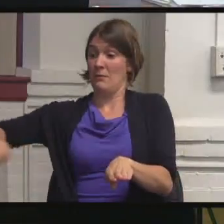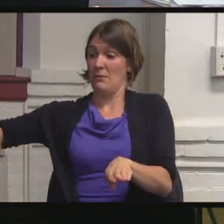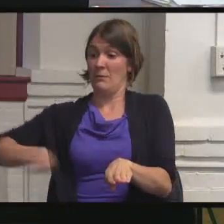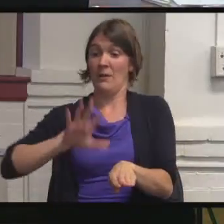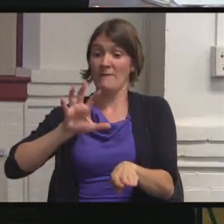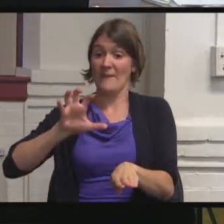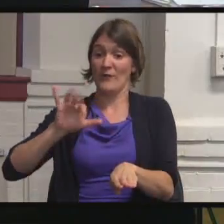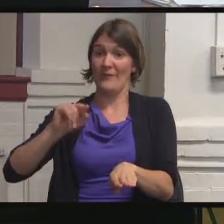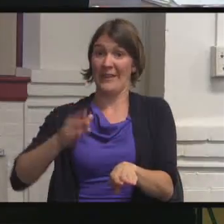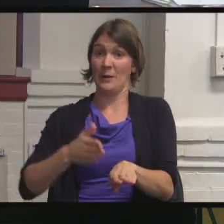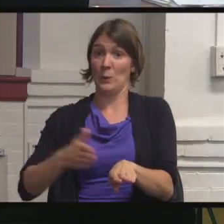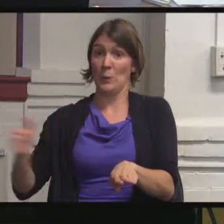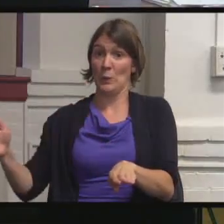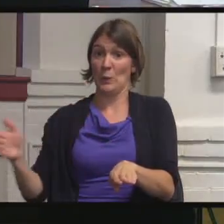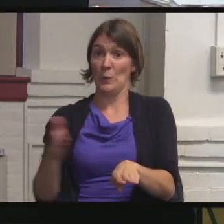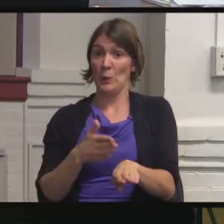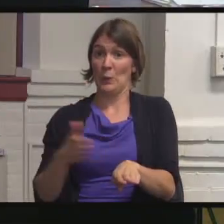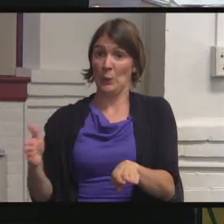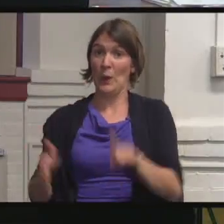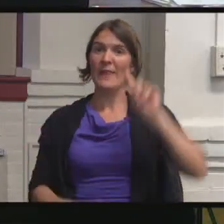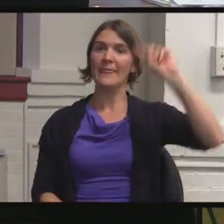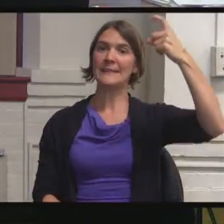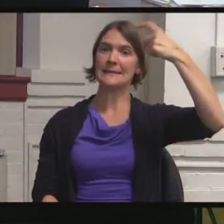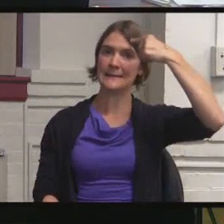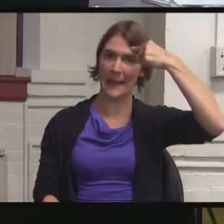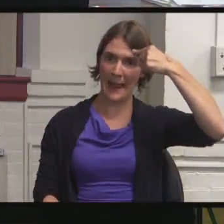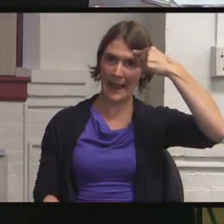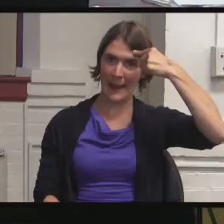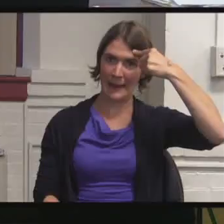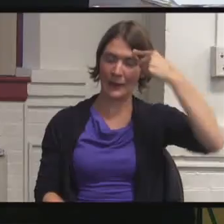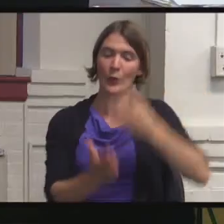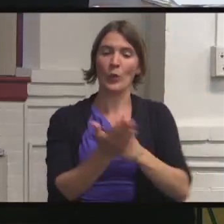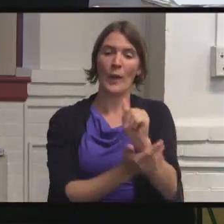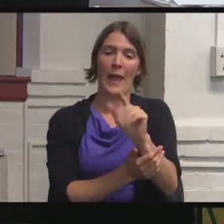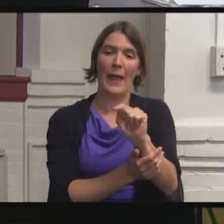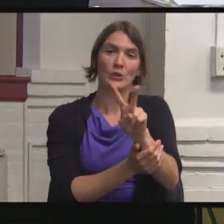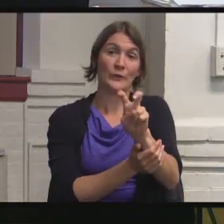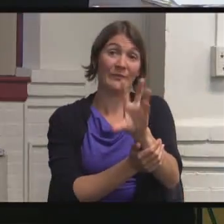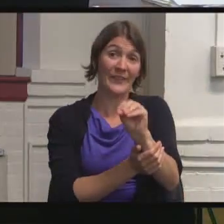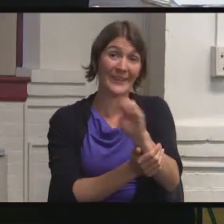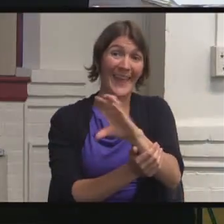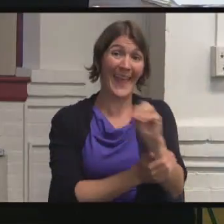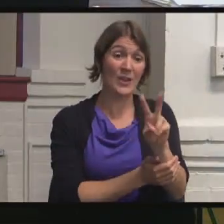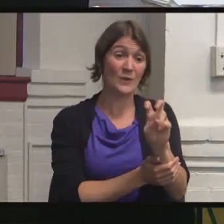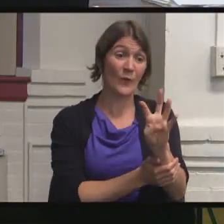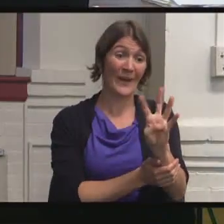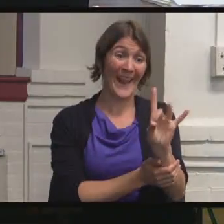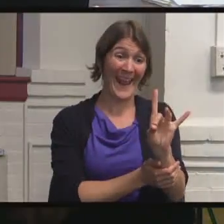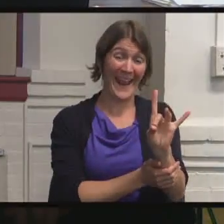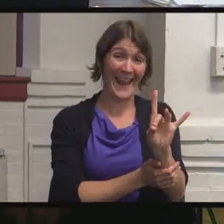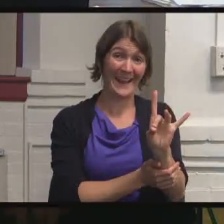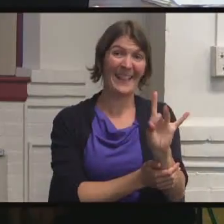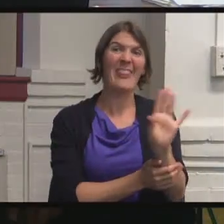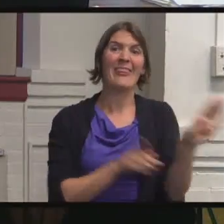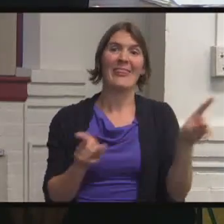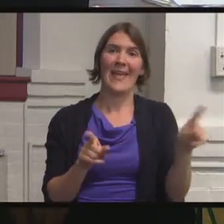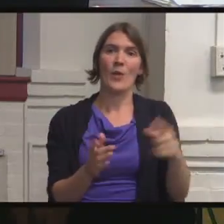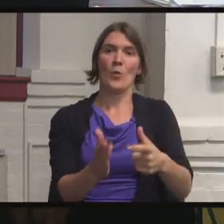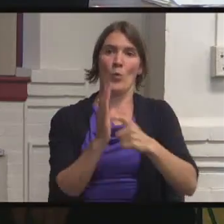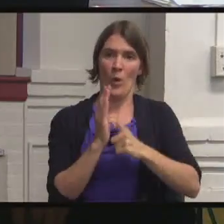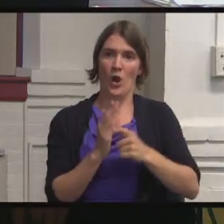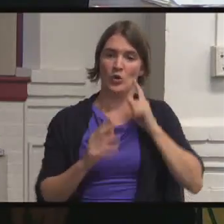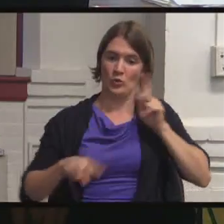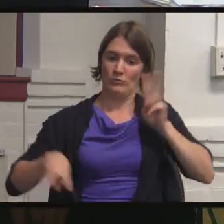are required to review the state through the Act 250 and Section 248A process is required to review